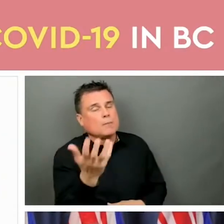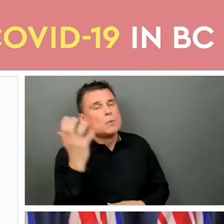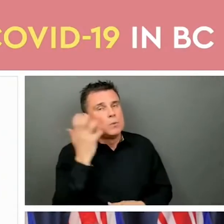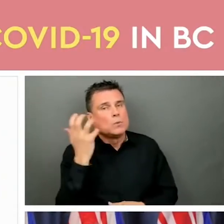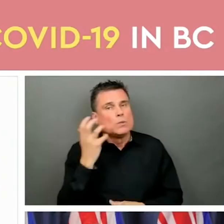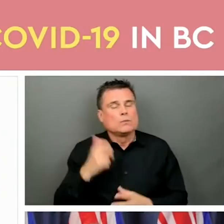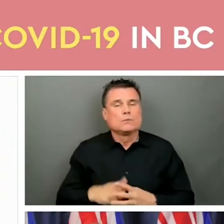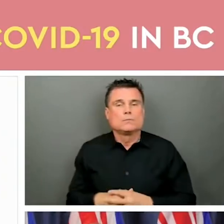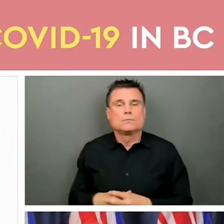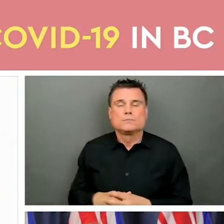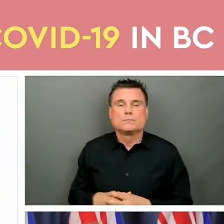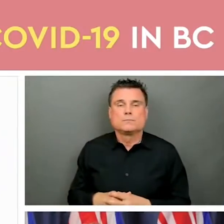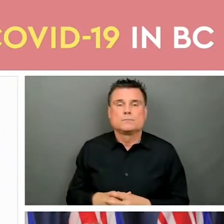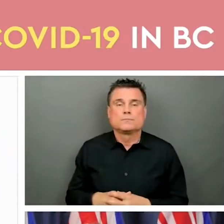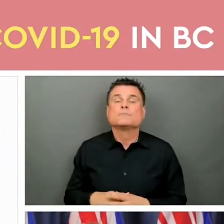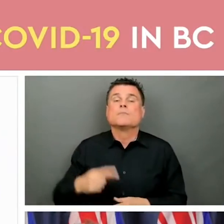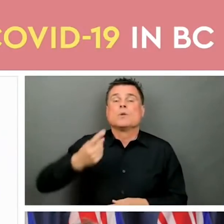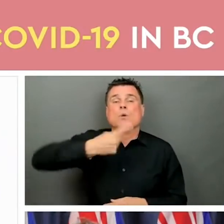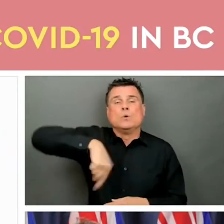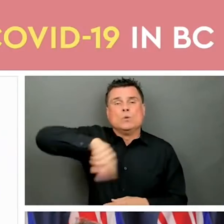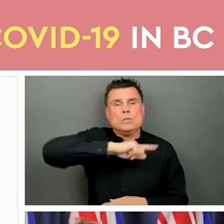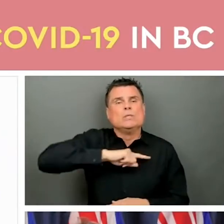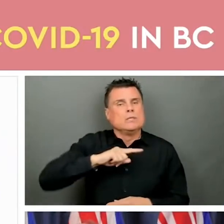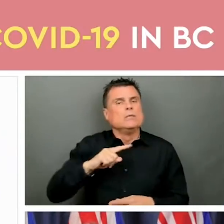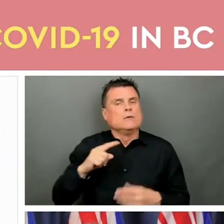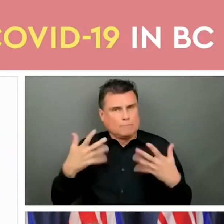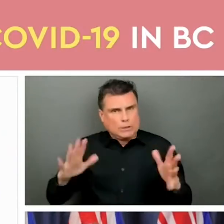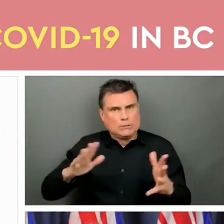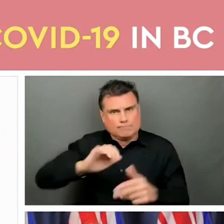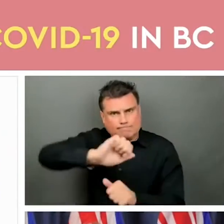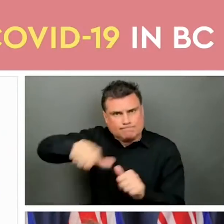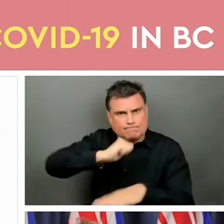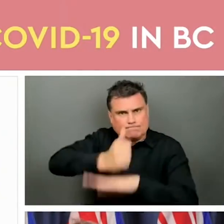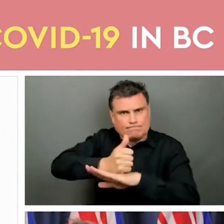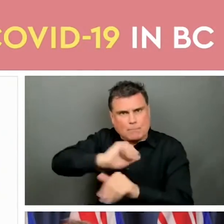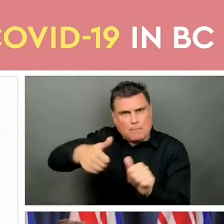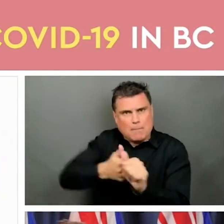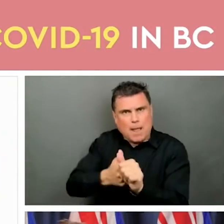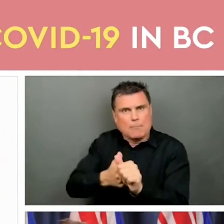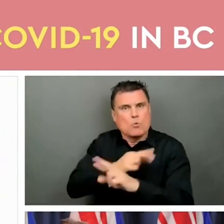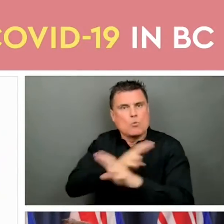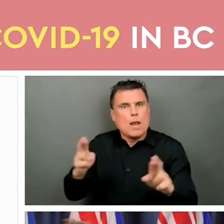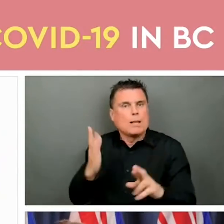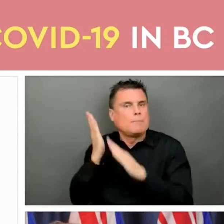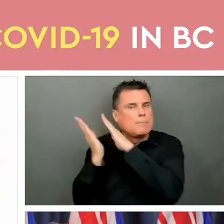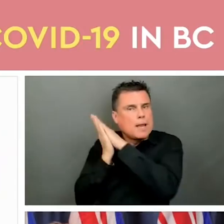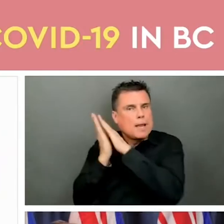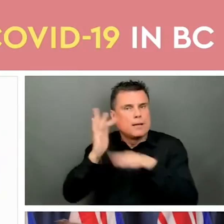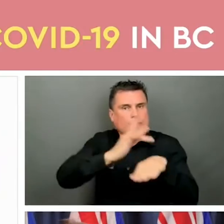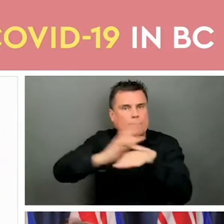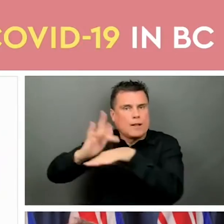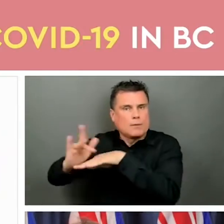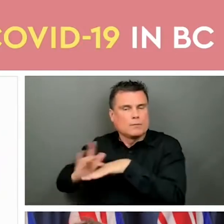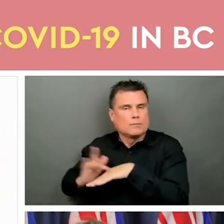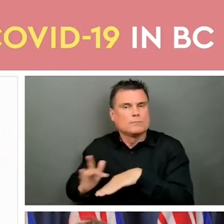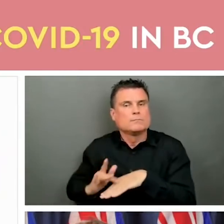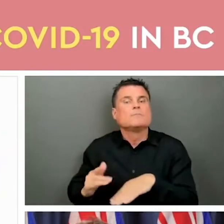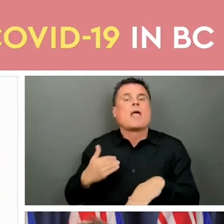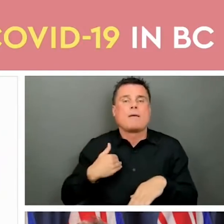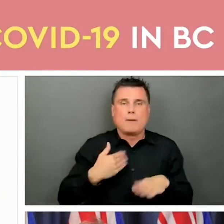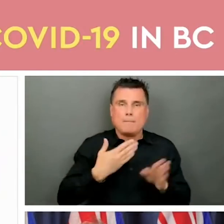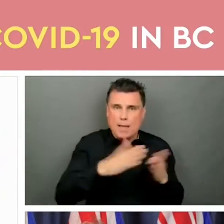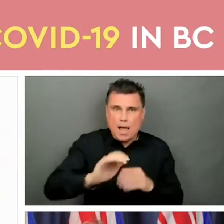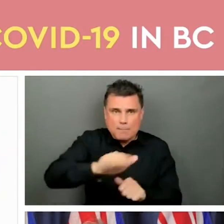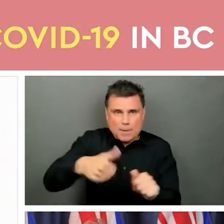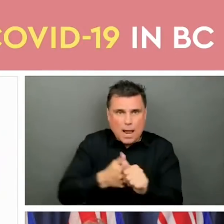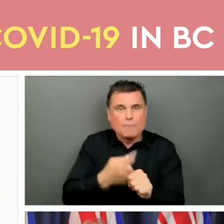utilization of surge beds, requiring a degree of service deferral to support staff redeployment, to support our existing staff,